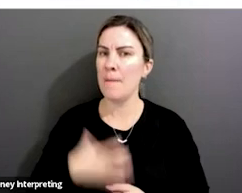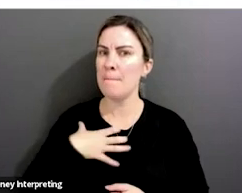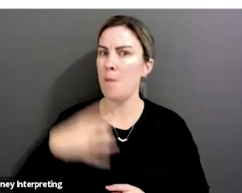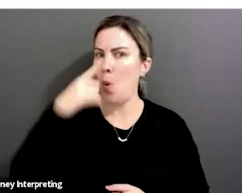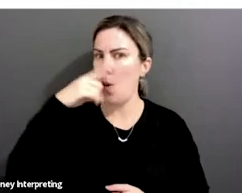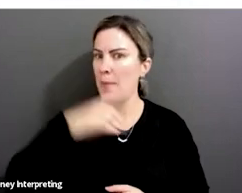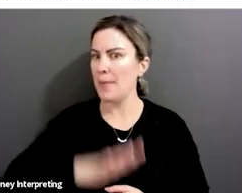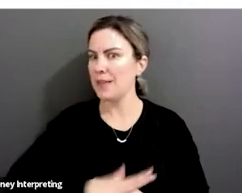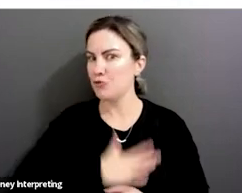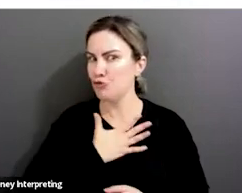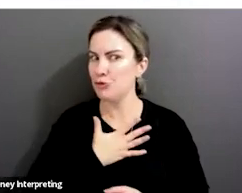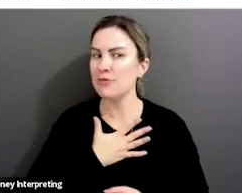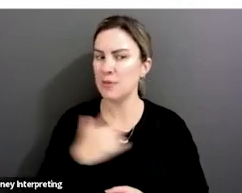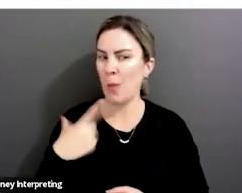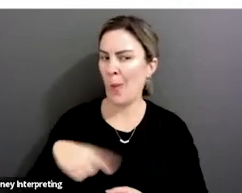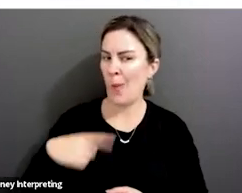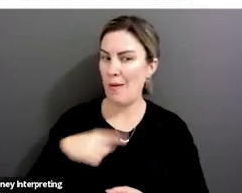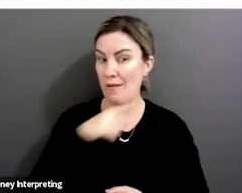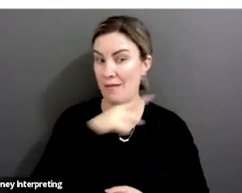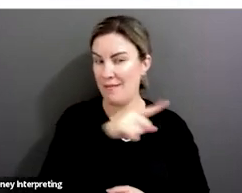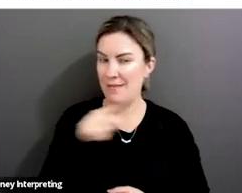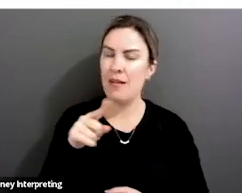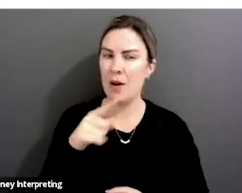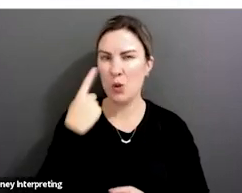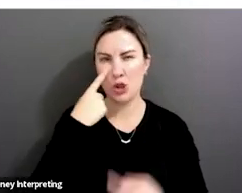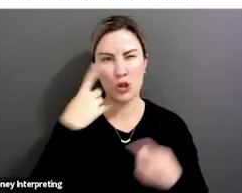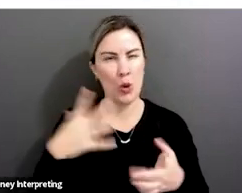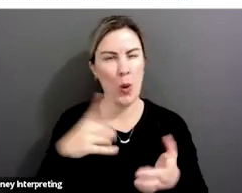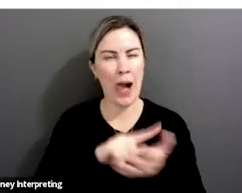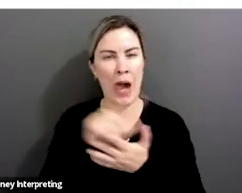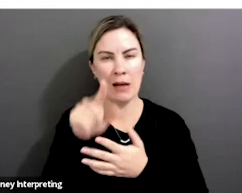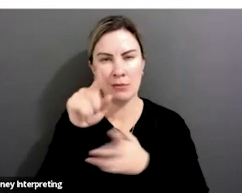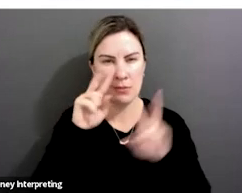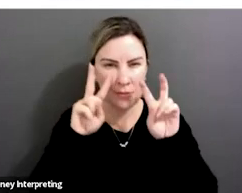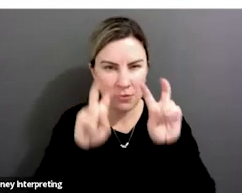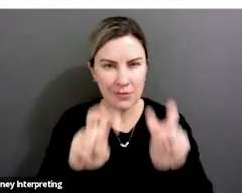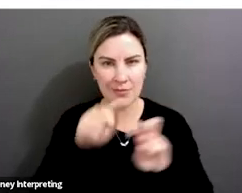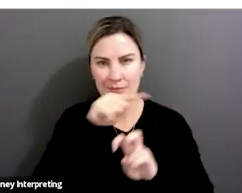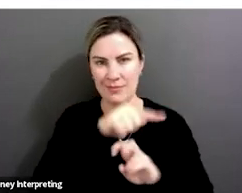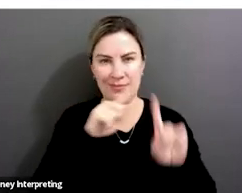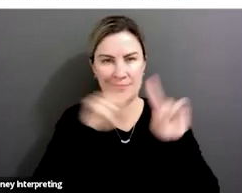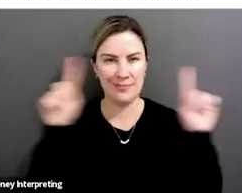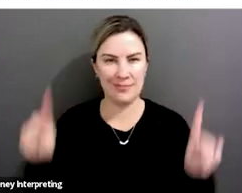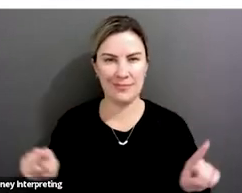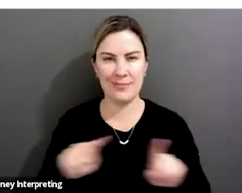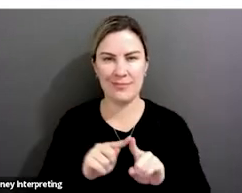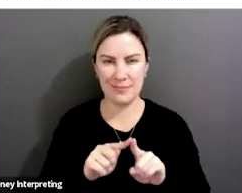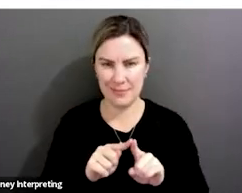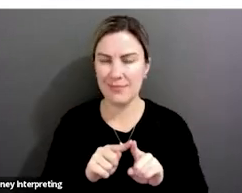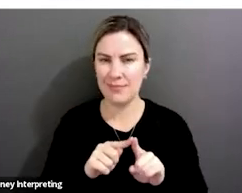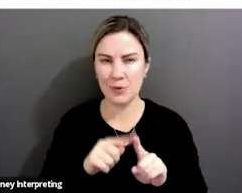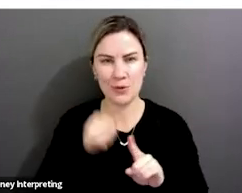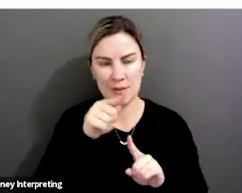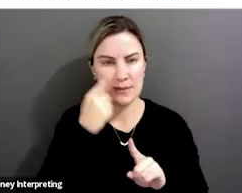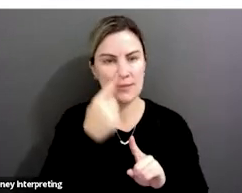you can't really see the details of it, but later when we post this to the website and you go have a closer look at the timeline